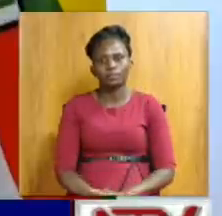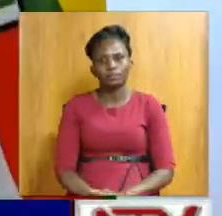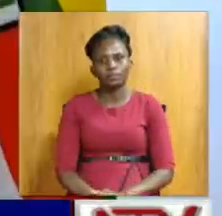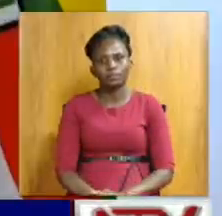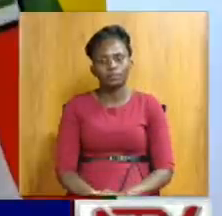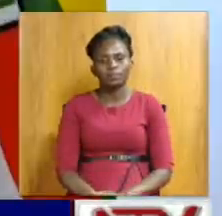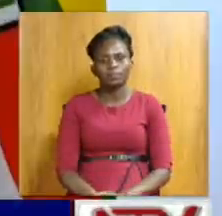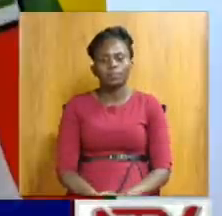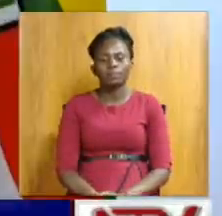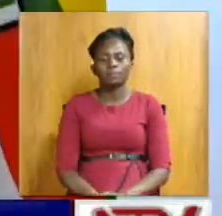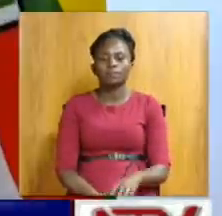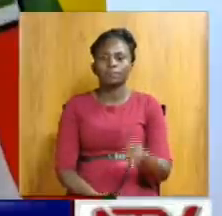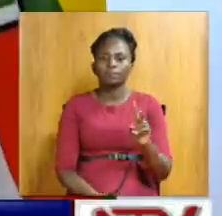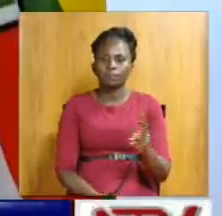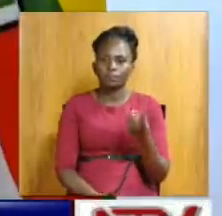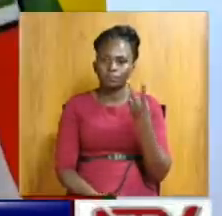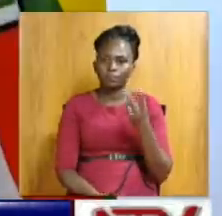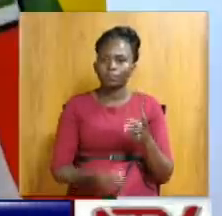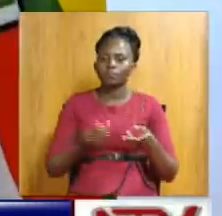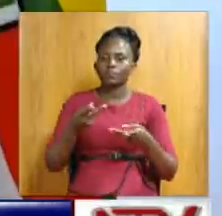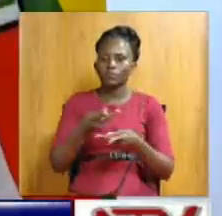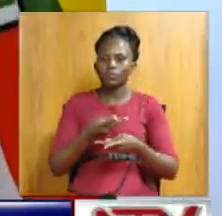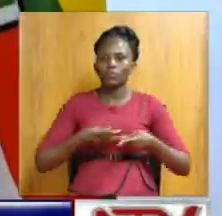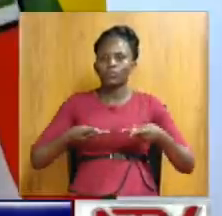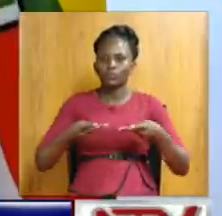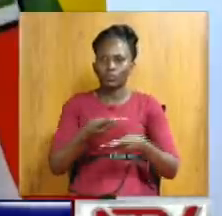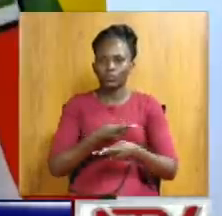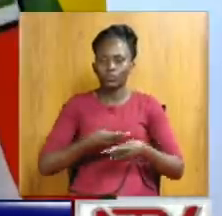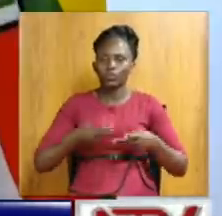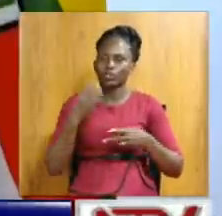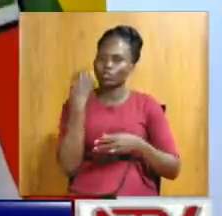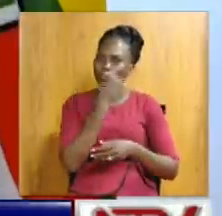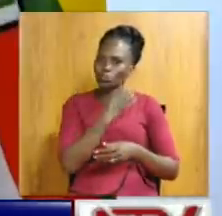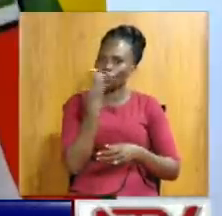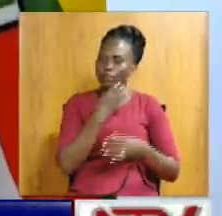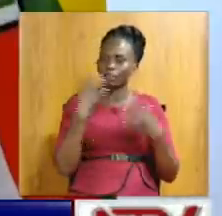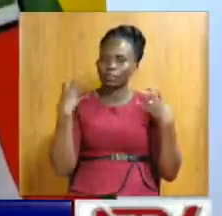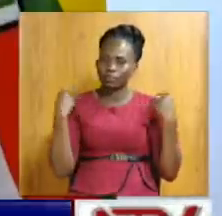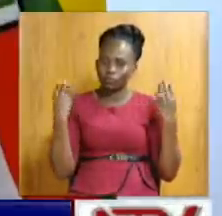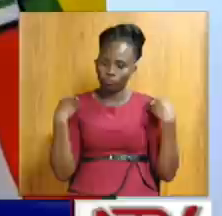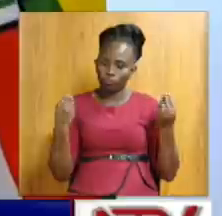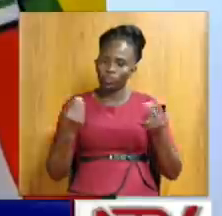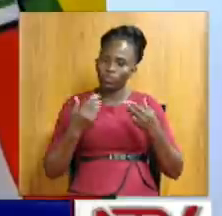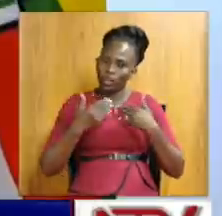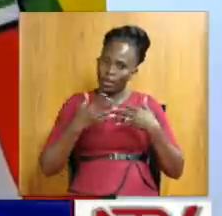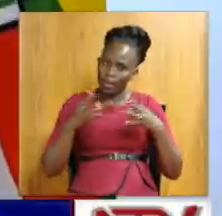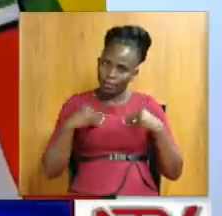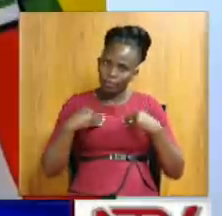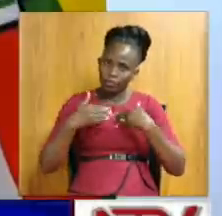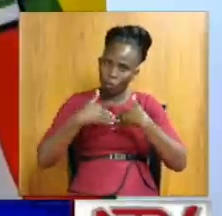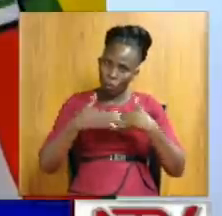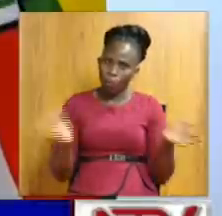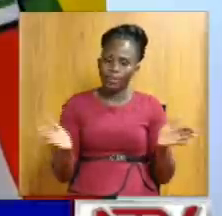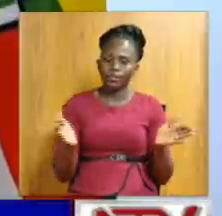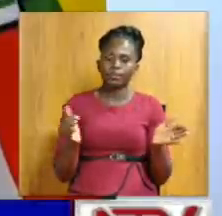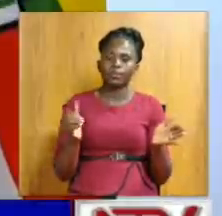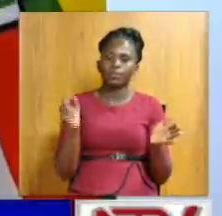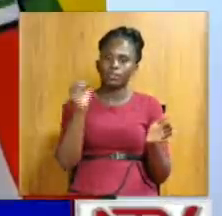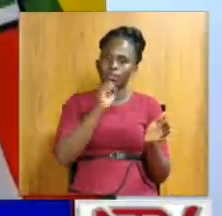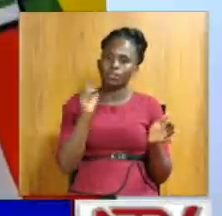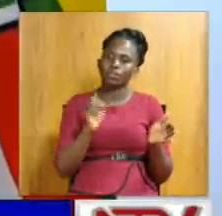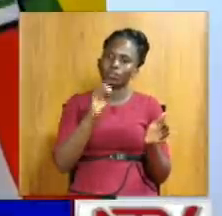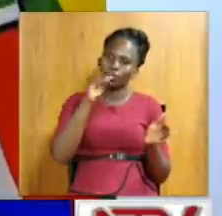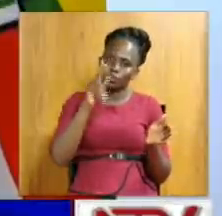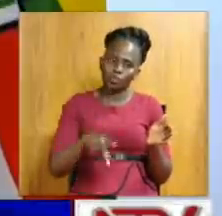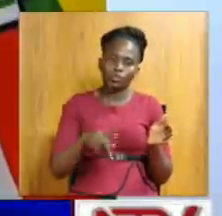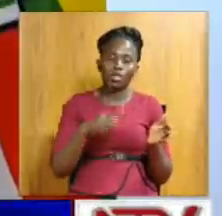The cinema halls and sports events to be allowed to open with the SOPs. They will have to